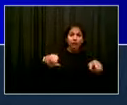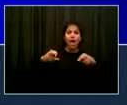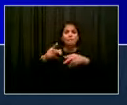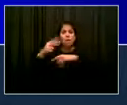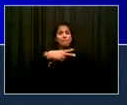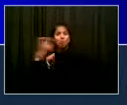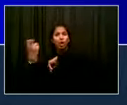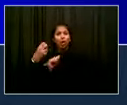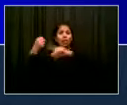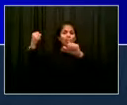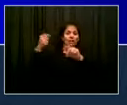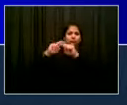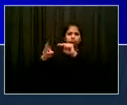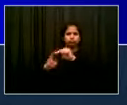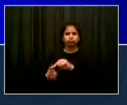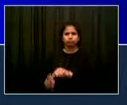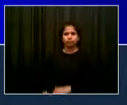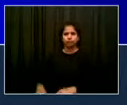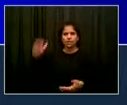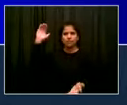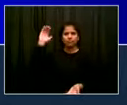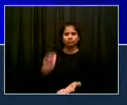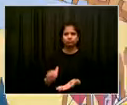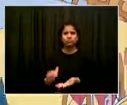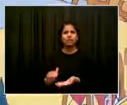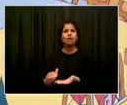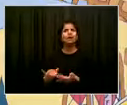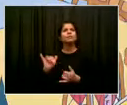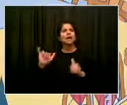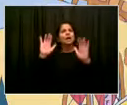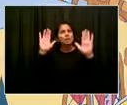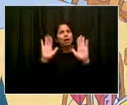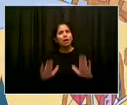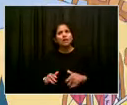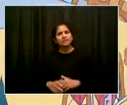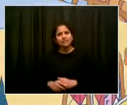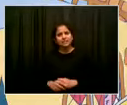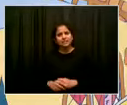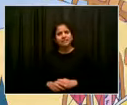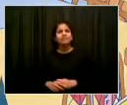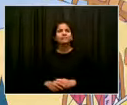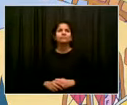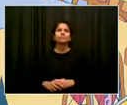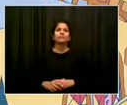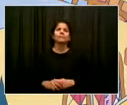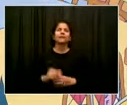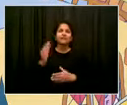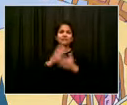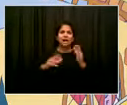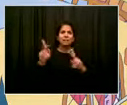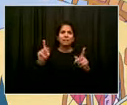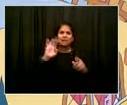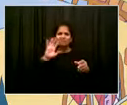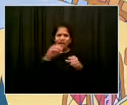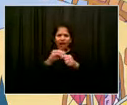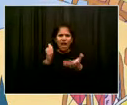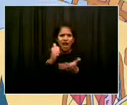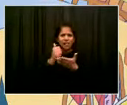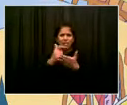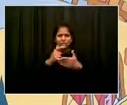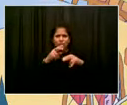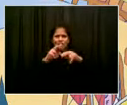in Brooklyn. I want you to hear from some of the people who have helped to make it happen and to understand the amazing efforts